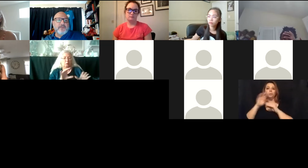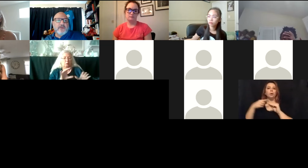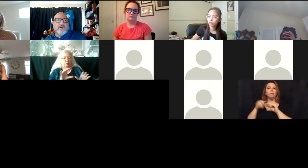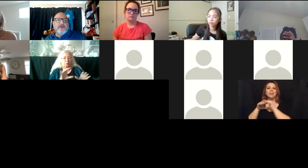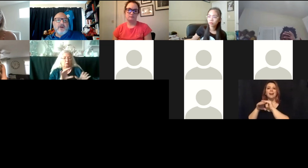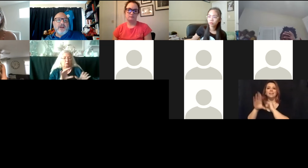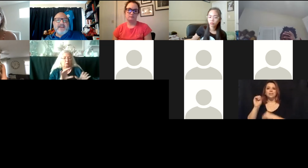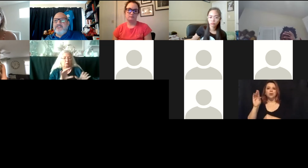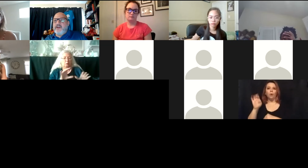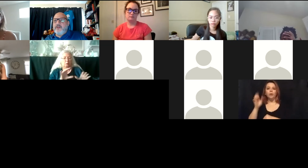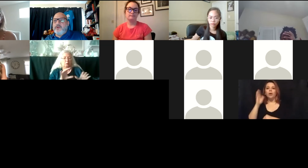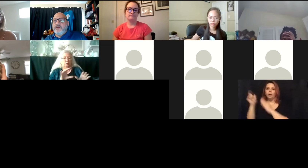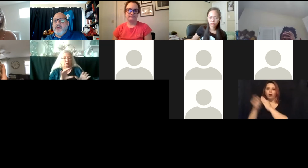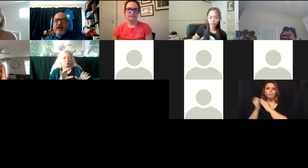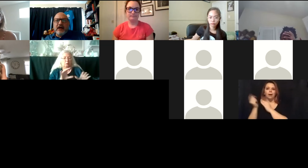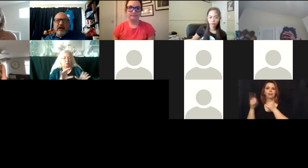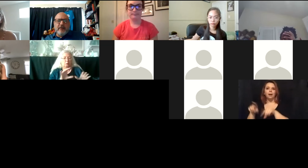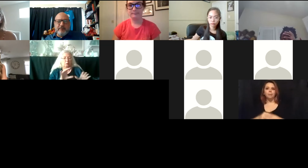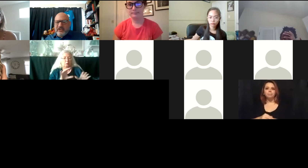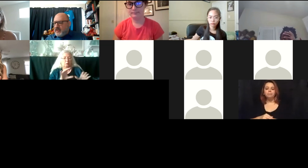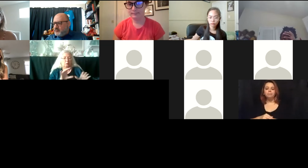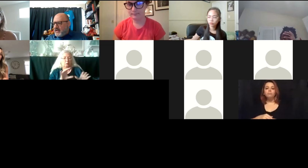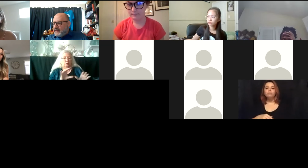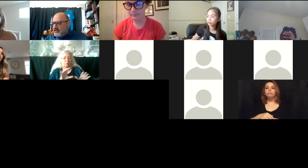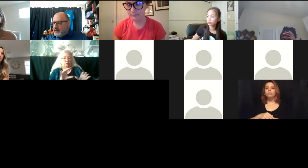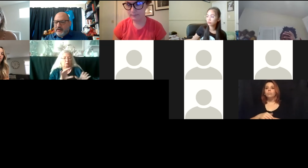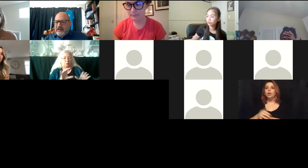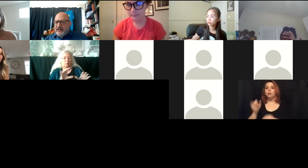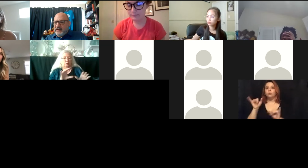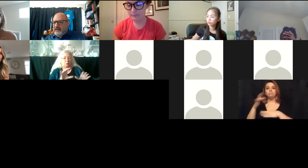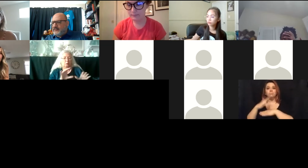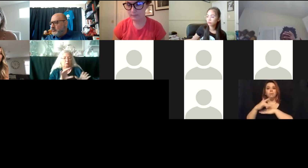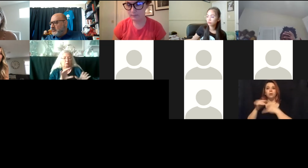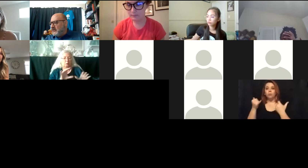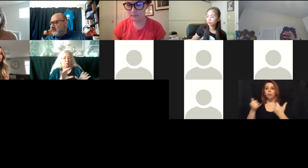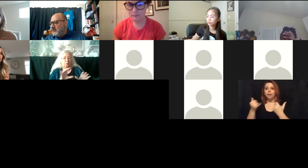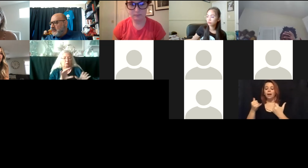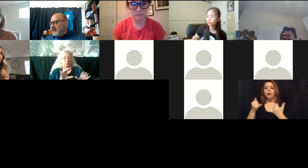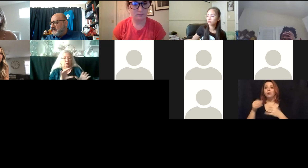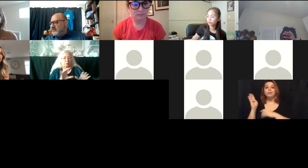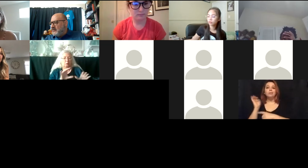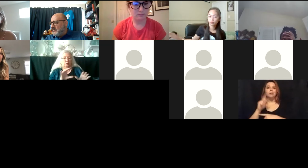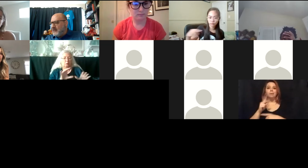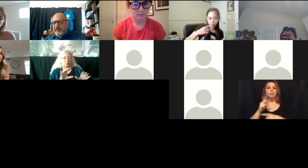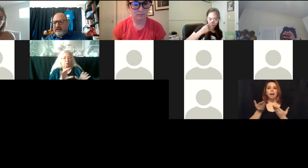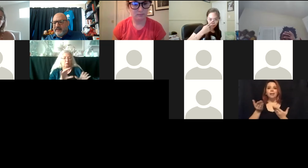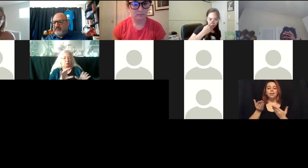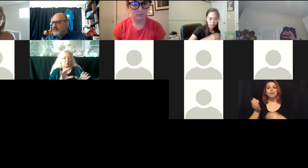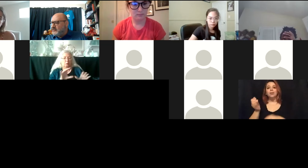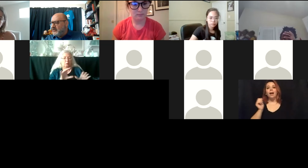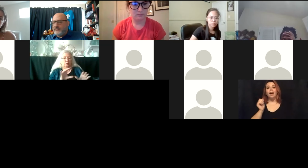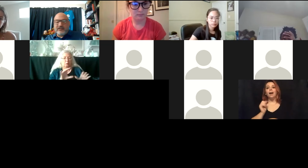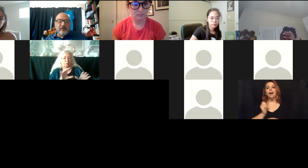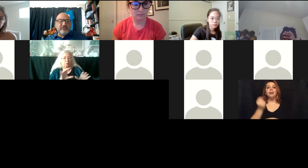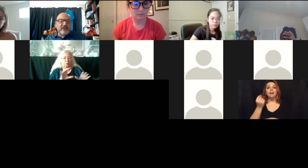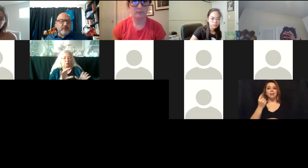you. All right, that is available. Meet you guys back here in, like I said, we'll at 11:10.